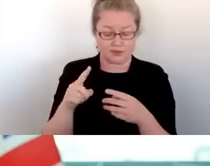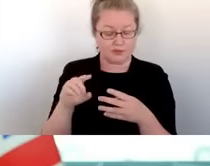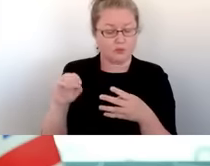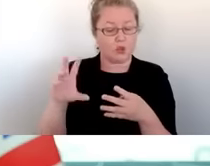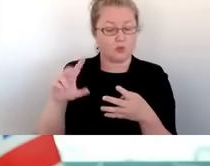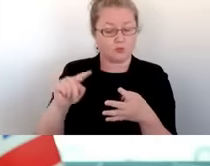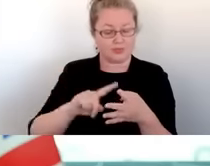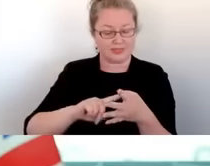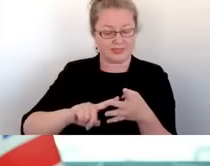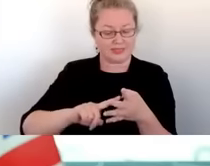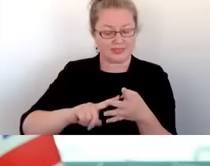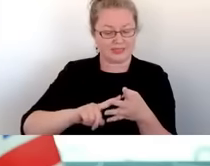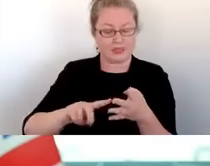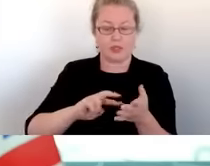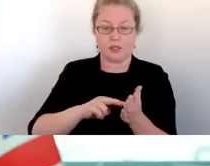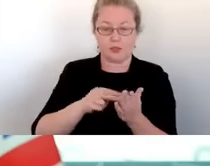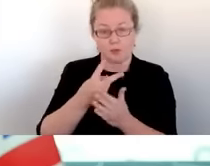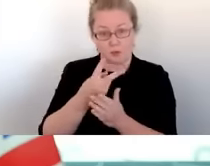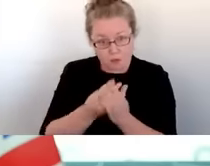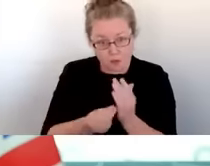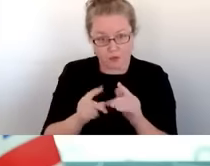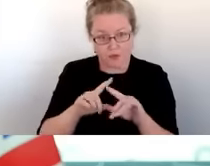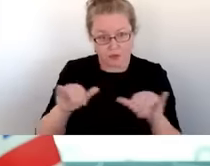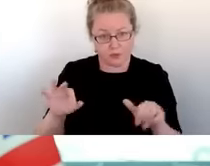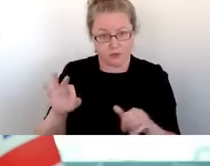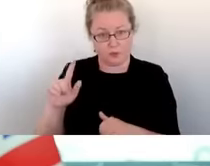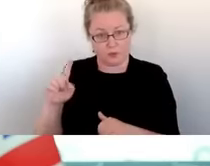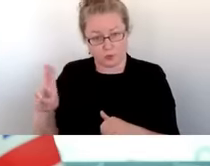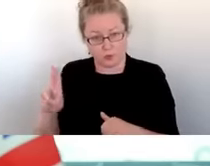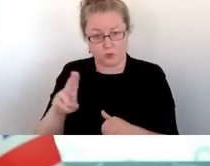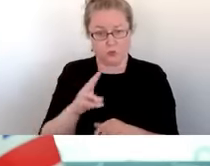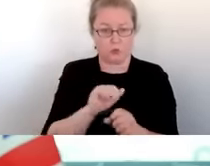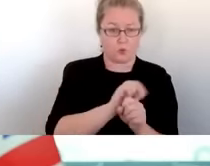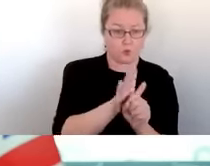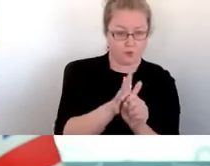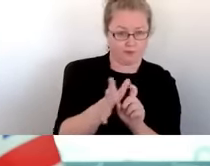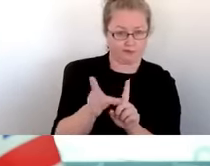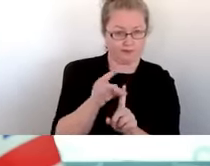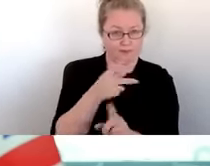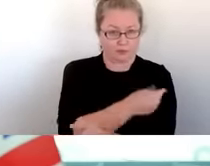in October to get the combined influenza and COVID vaccine opportunity.